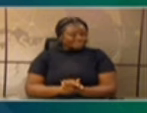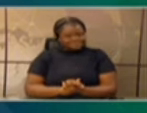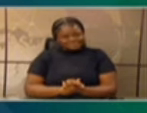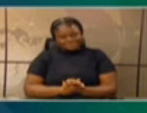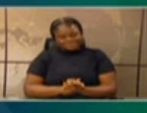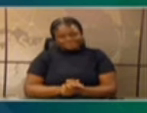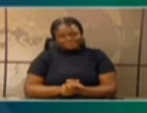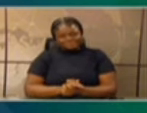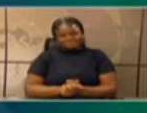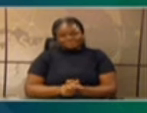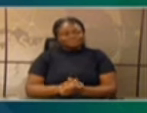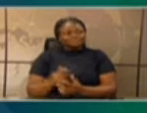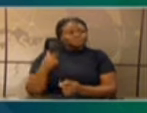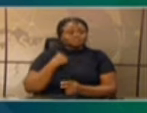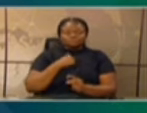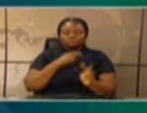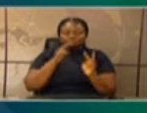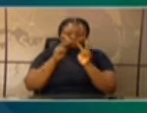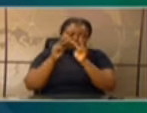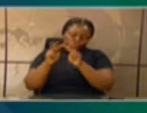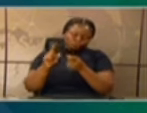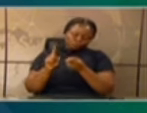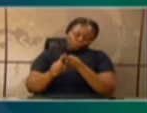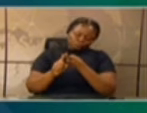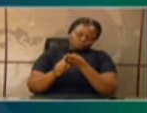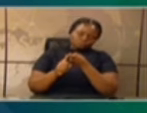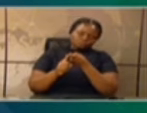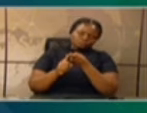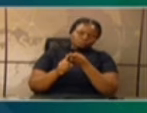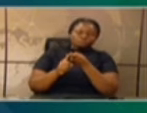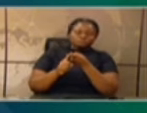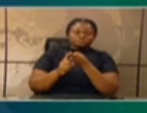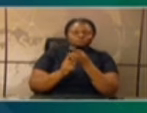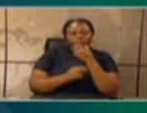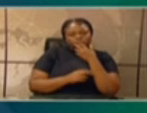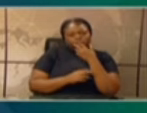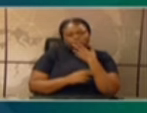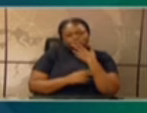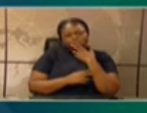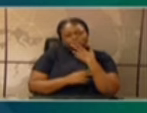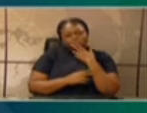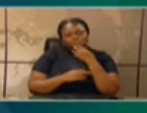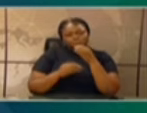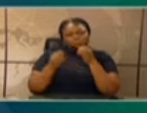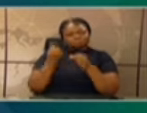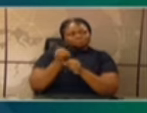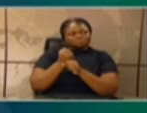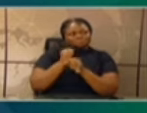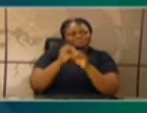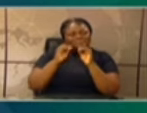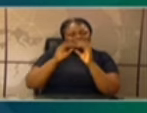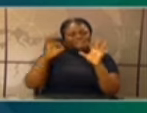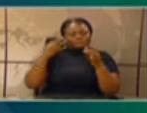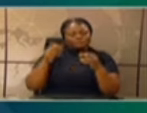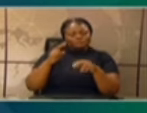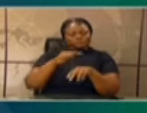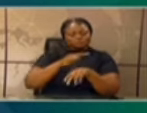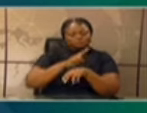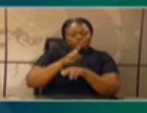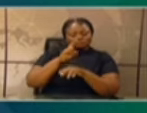Are we looking for mere churches conceived in the light of the United